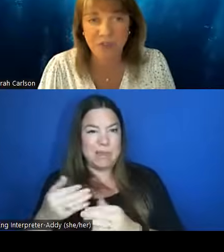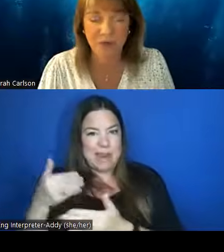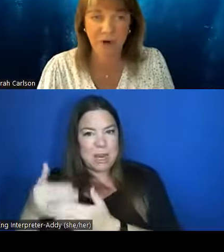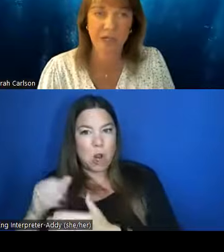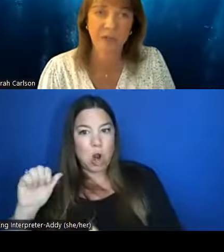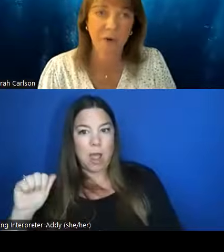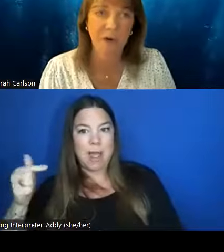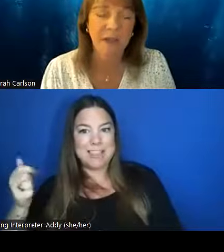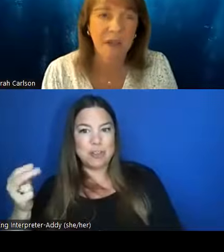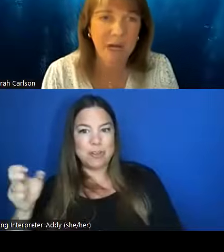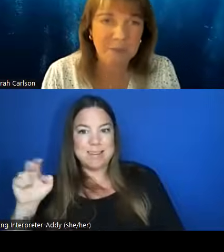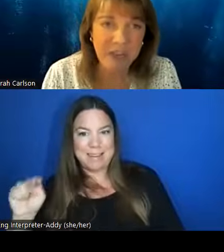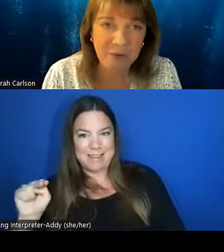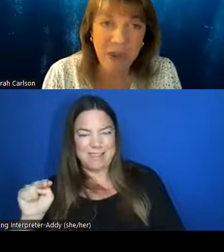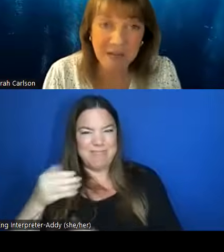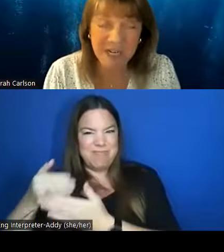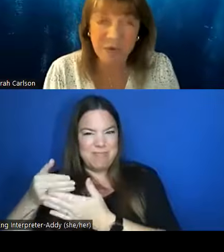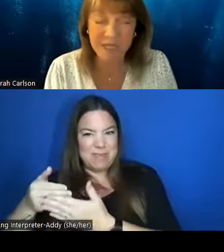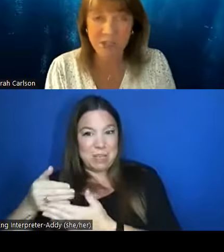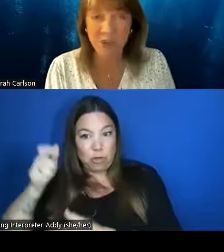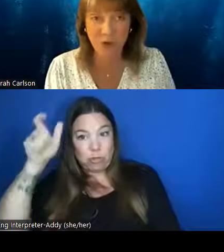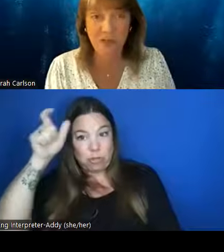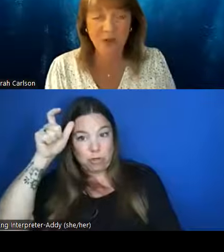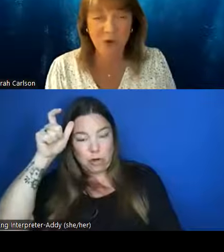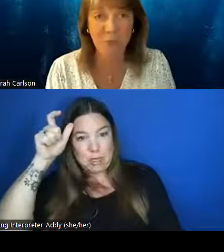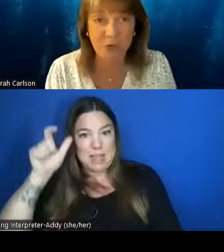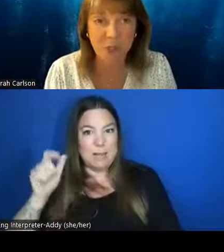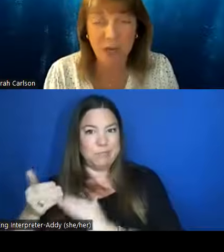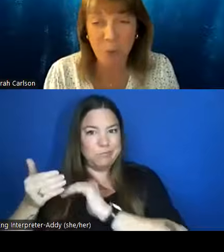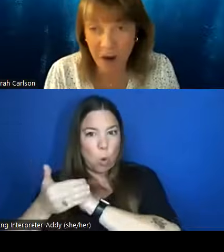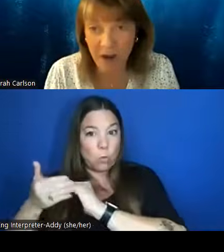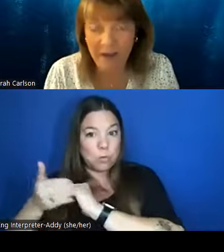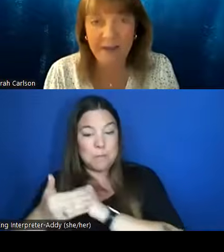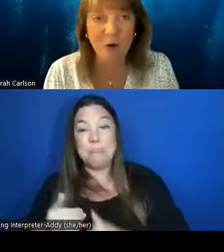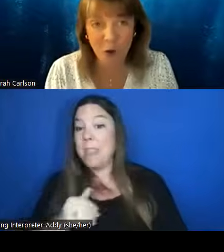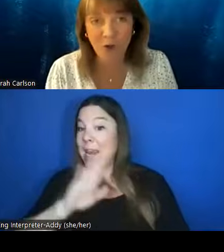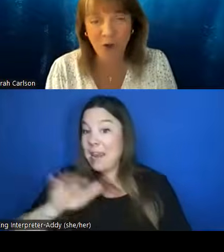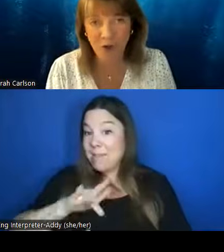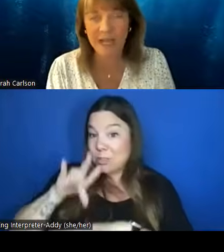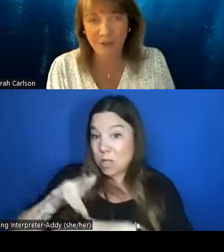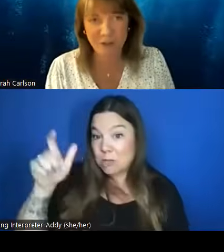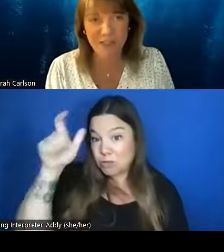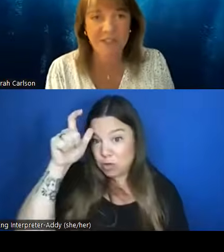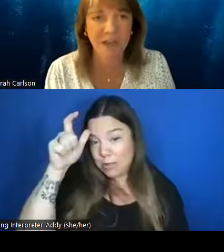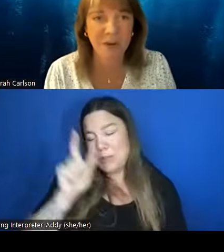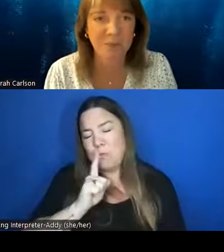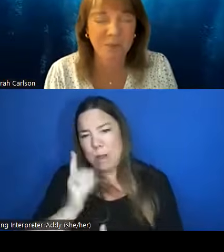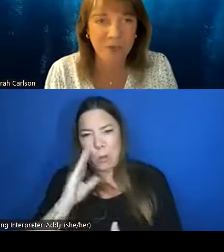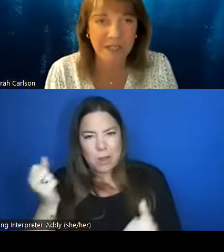coast of Turkey. So if you haven't ever been to Turkey, you can appreciate why nautical